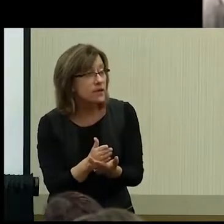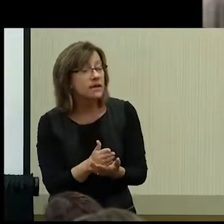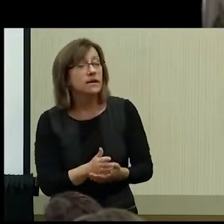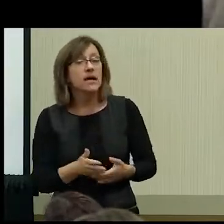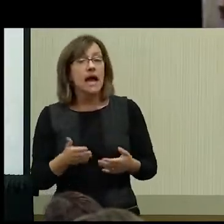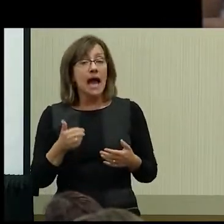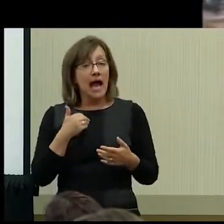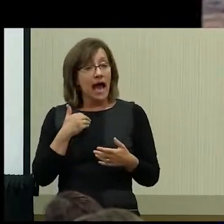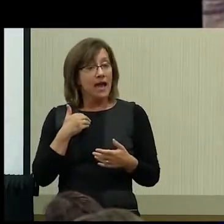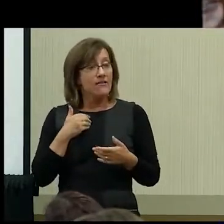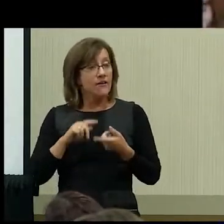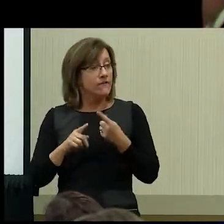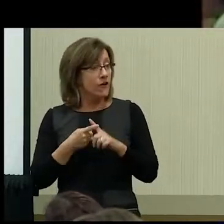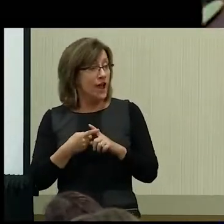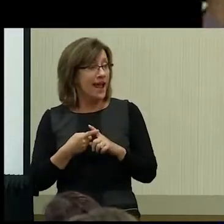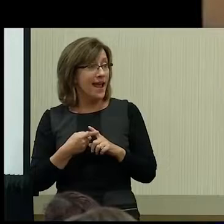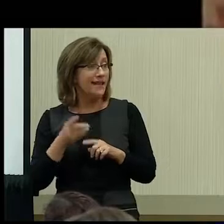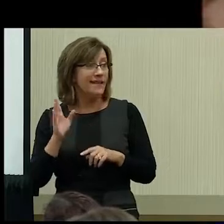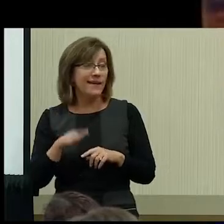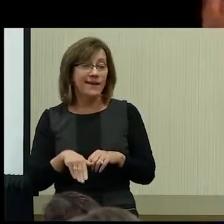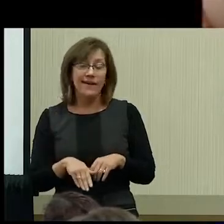a friend, and you know what?